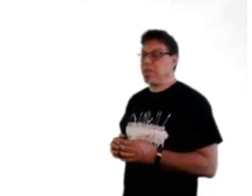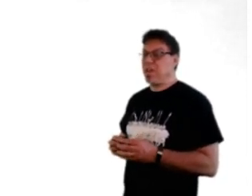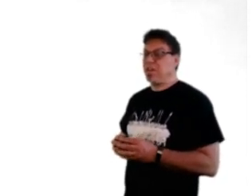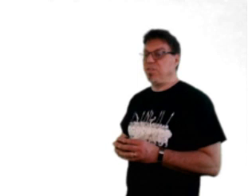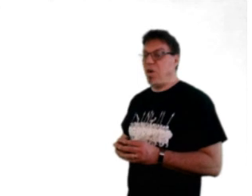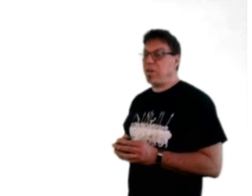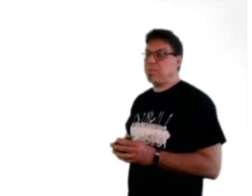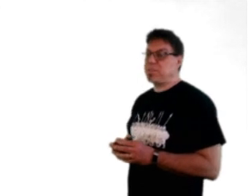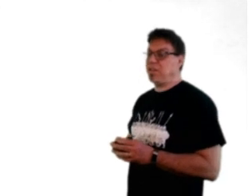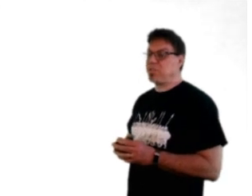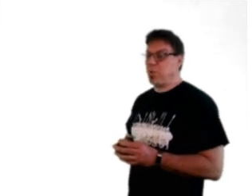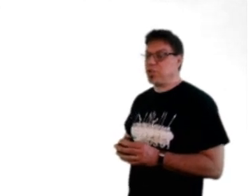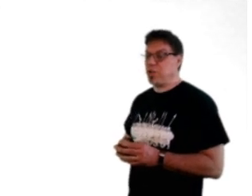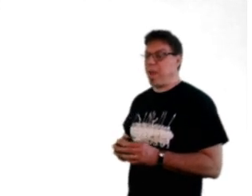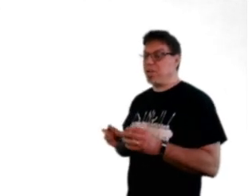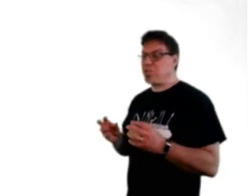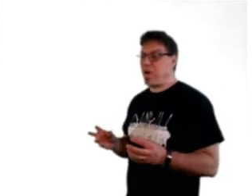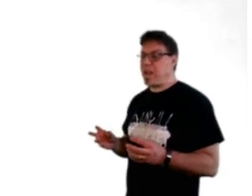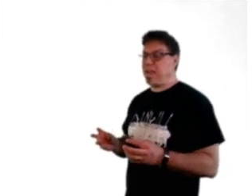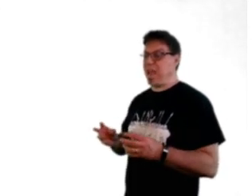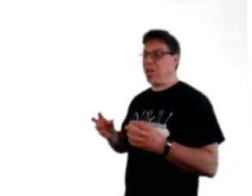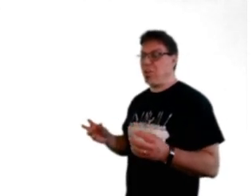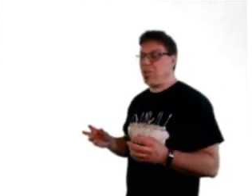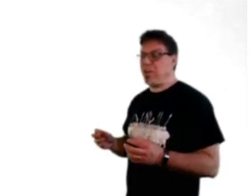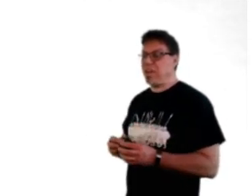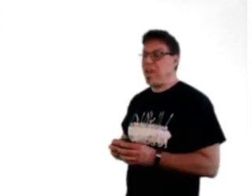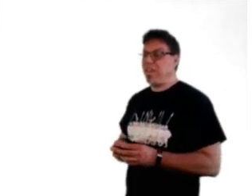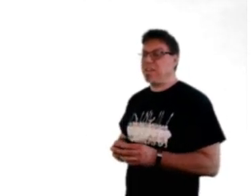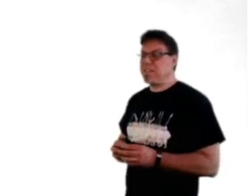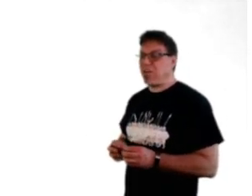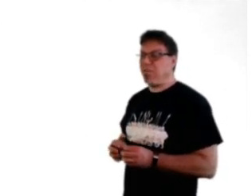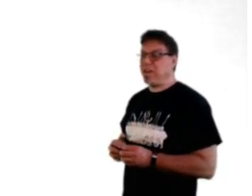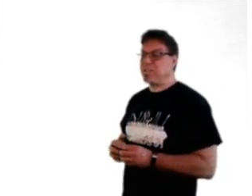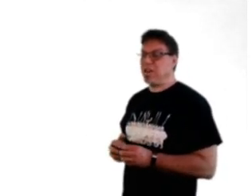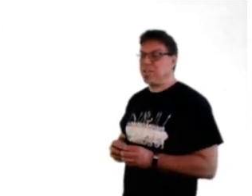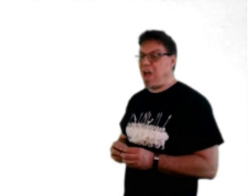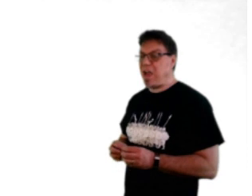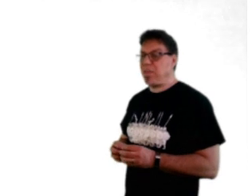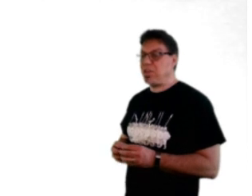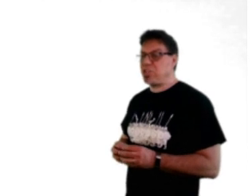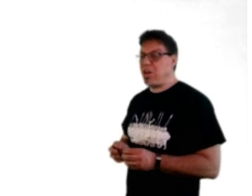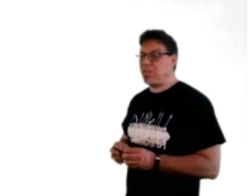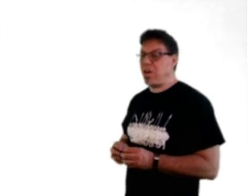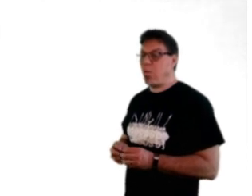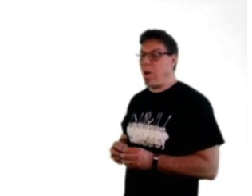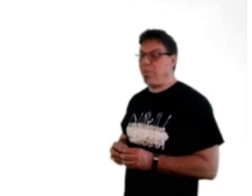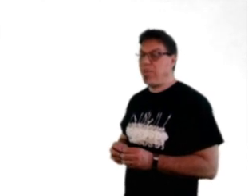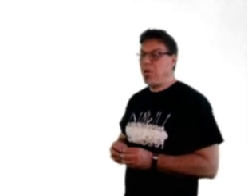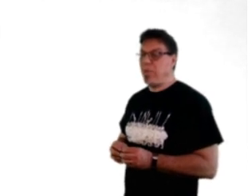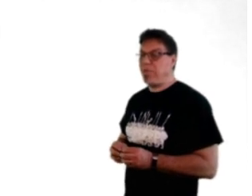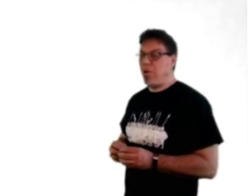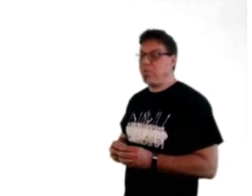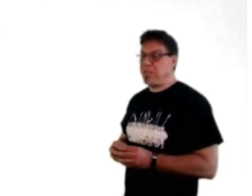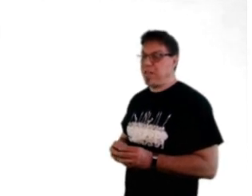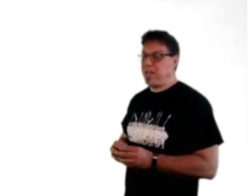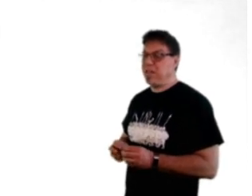neighbors, devoting themselves to worship and training and learning. They sacrificed their time, they shared their wealth